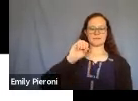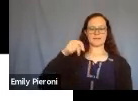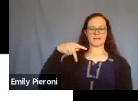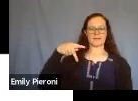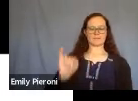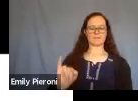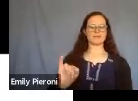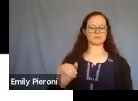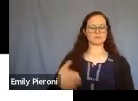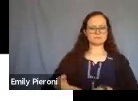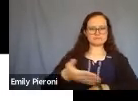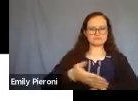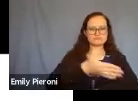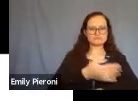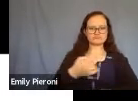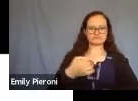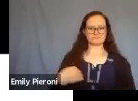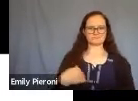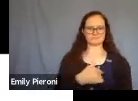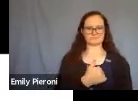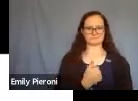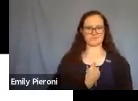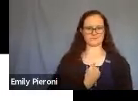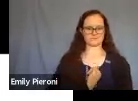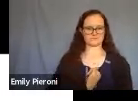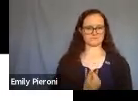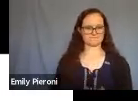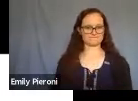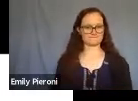I'll give it to Ray for that last.